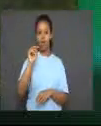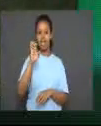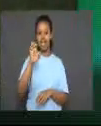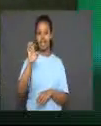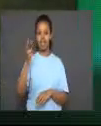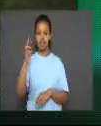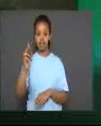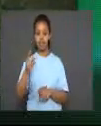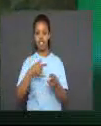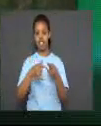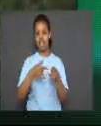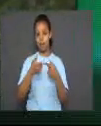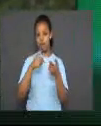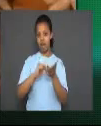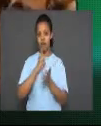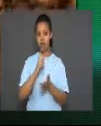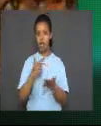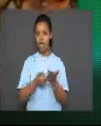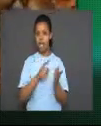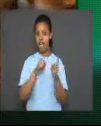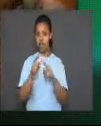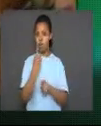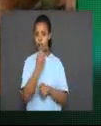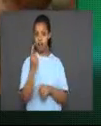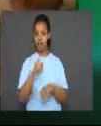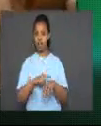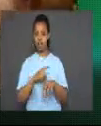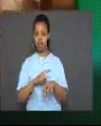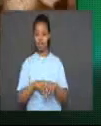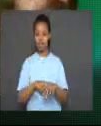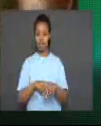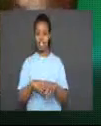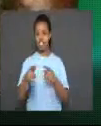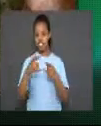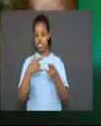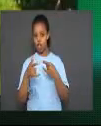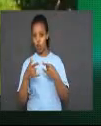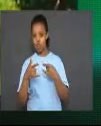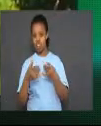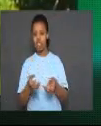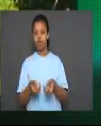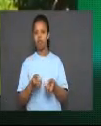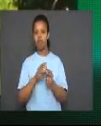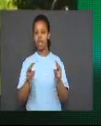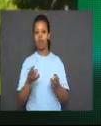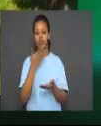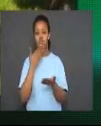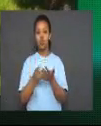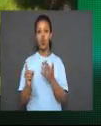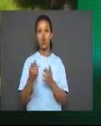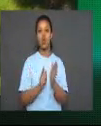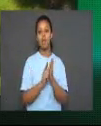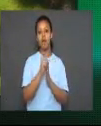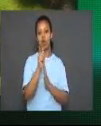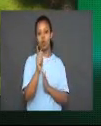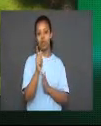species. These are often species which grow best in conditions